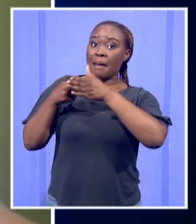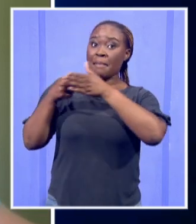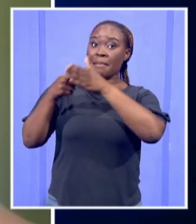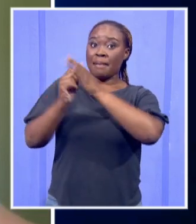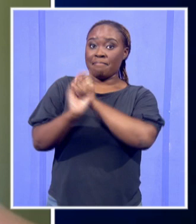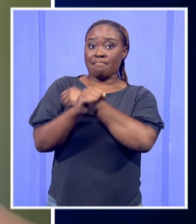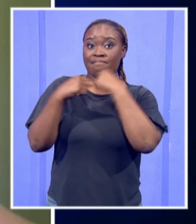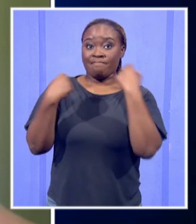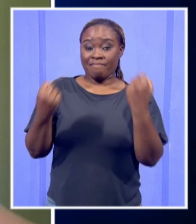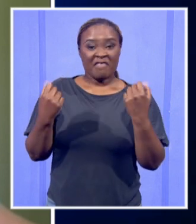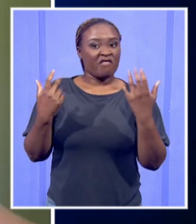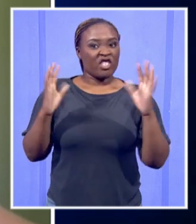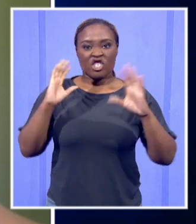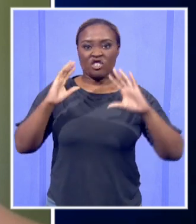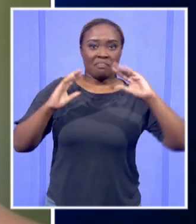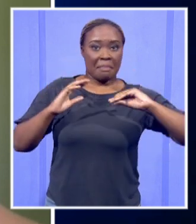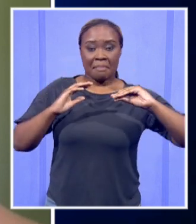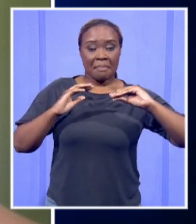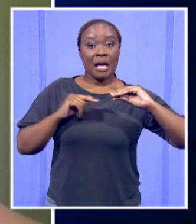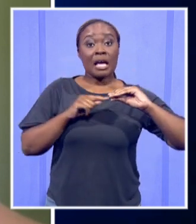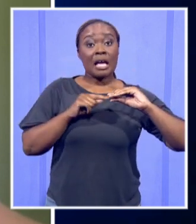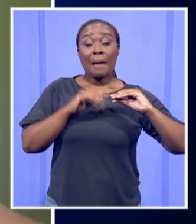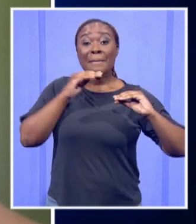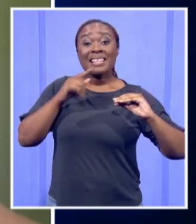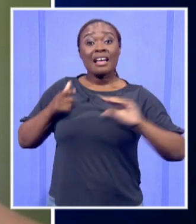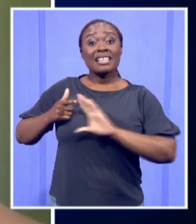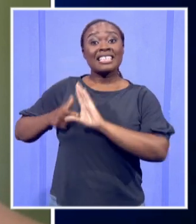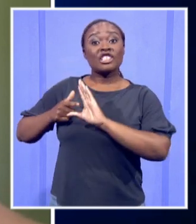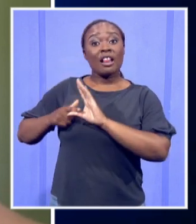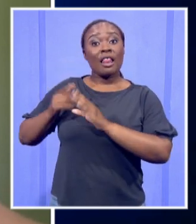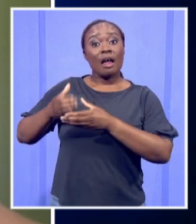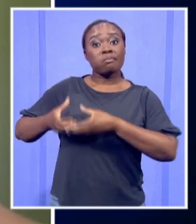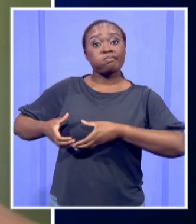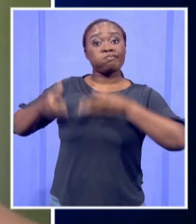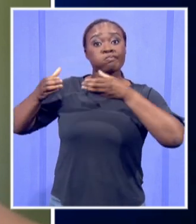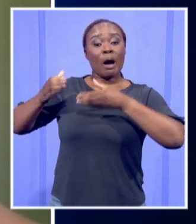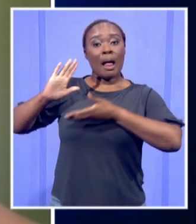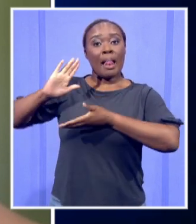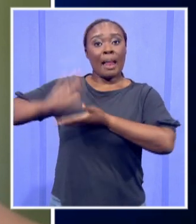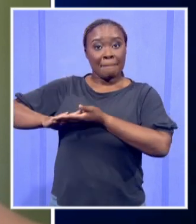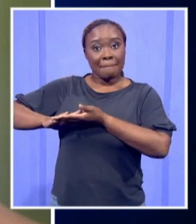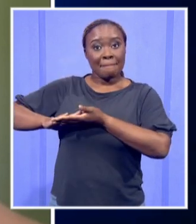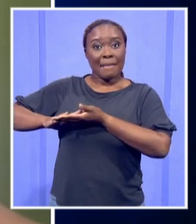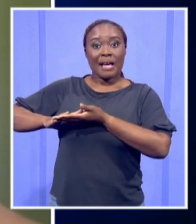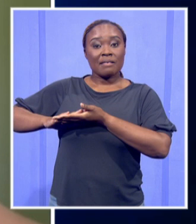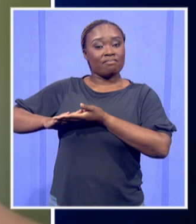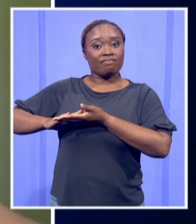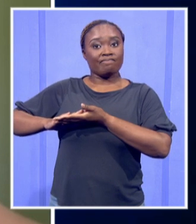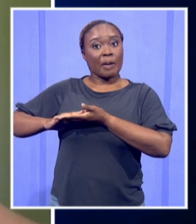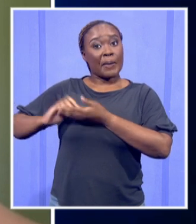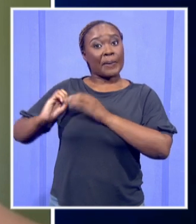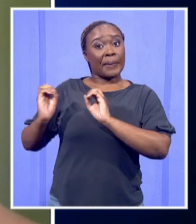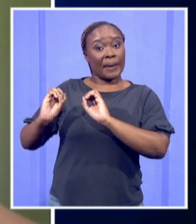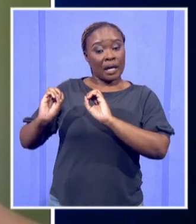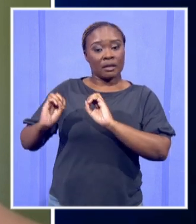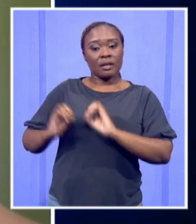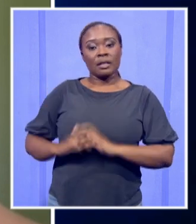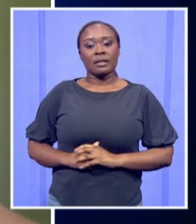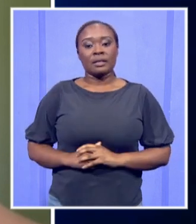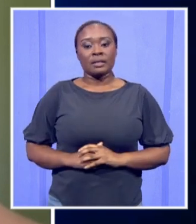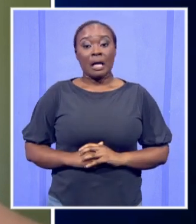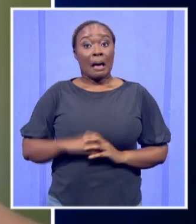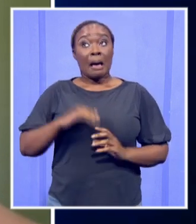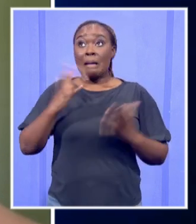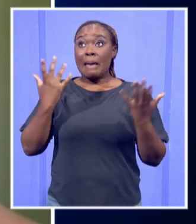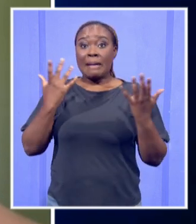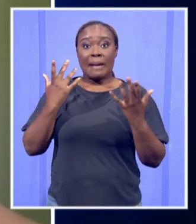times. Not only that, they don't have any diesel in the tanks. The tanks have run dry, and there's nothing on